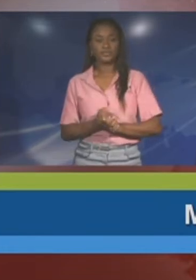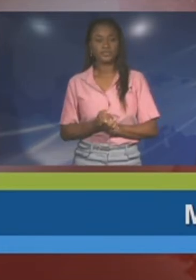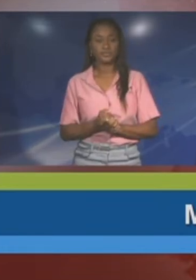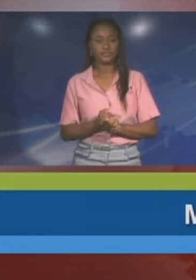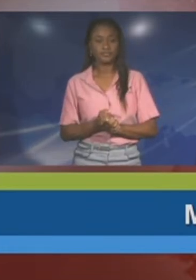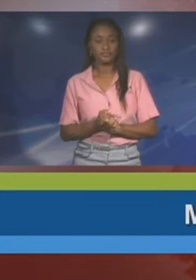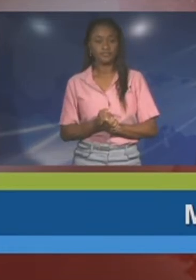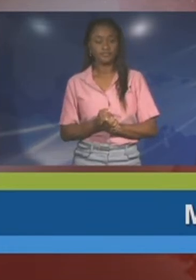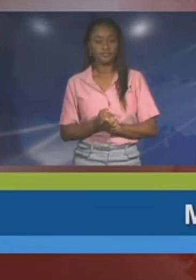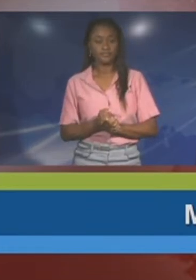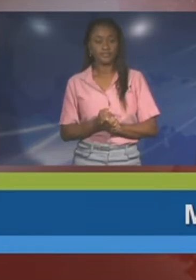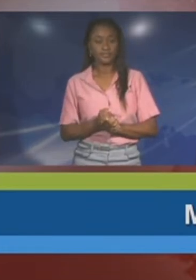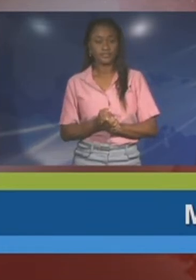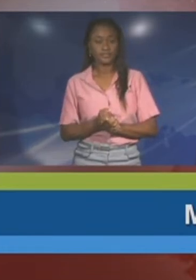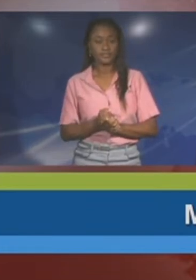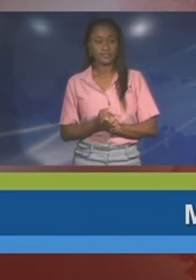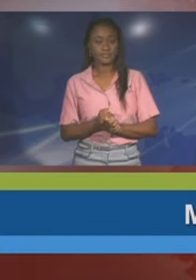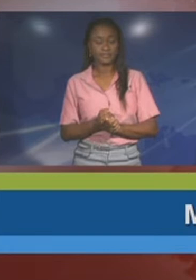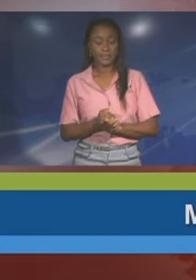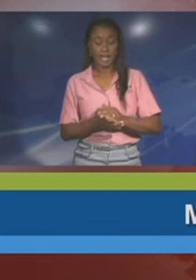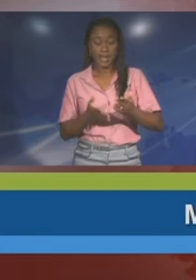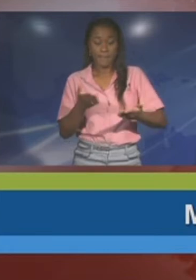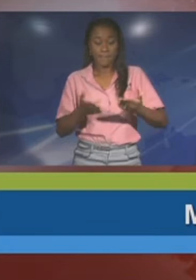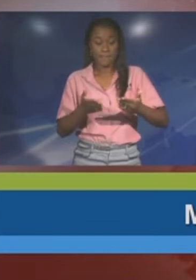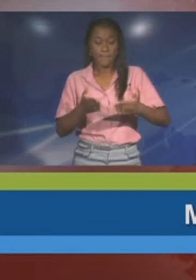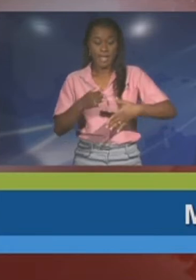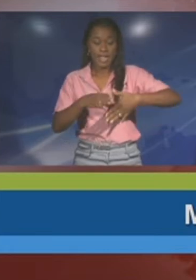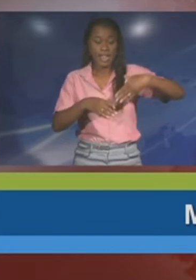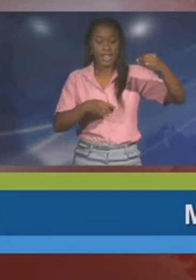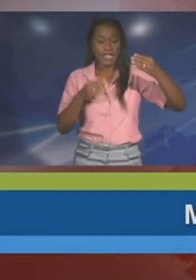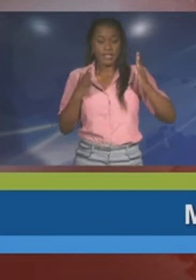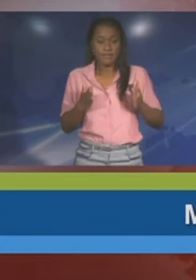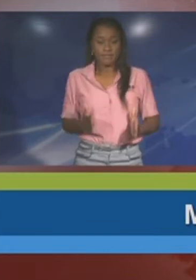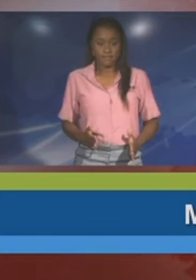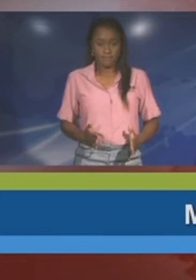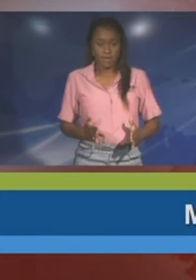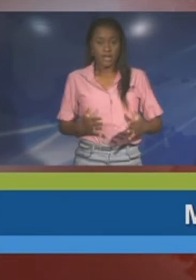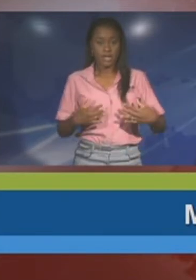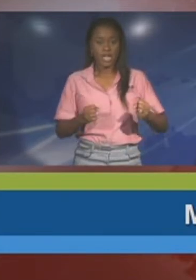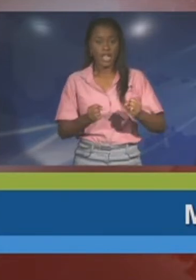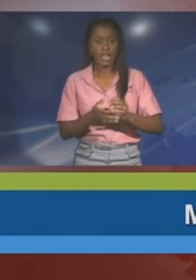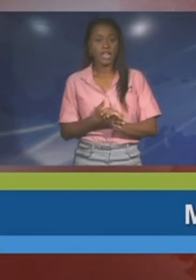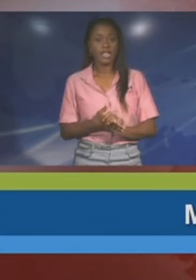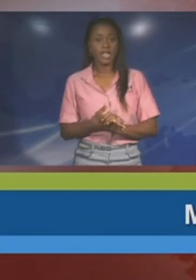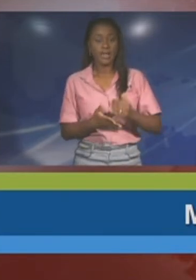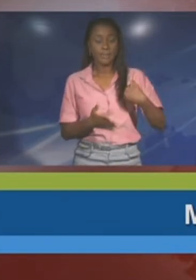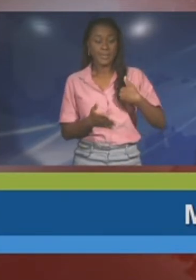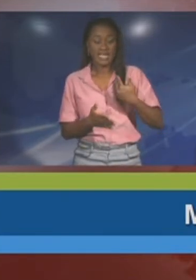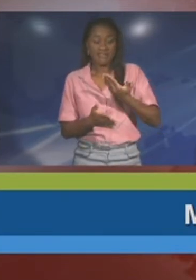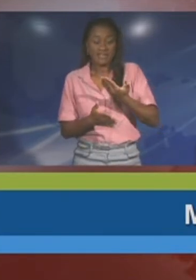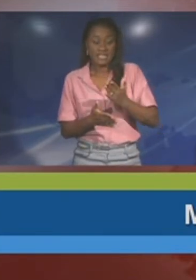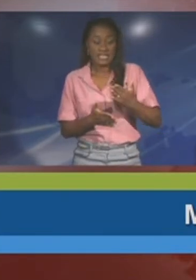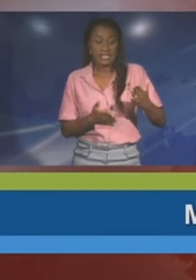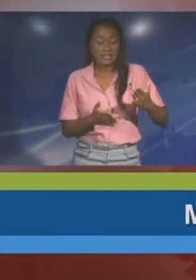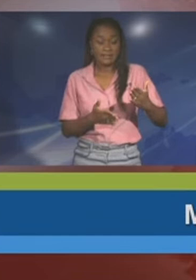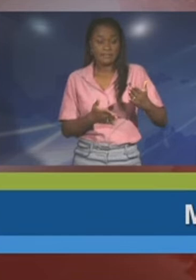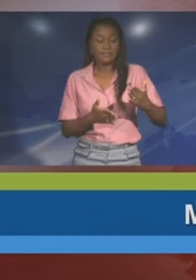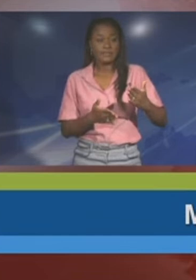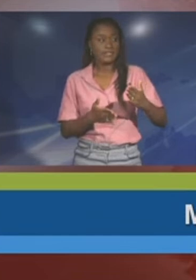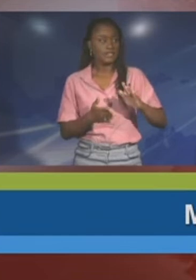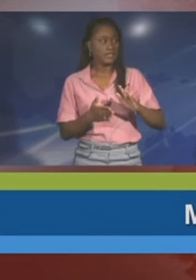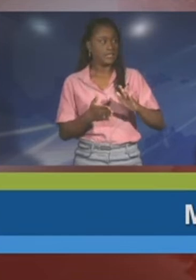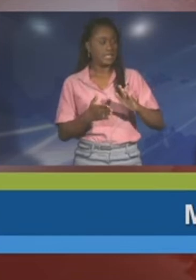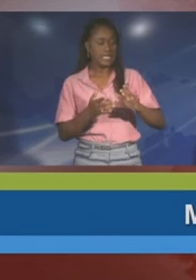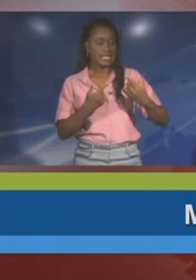may escape the body's immune system. It may present clinical presentations which are different or concerning